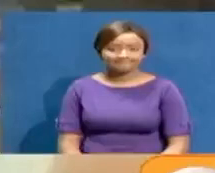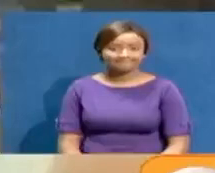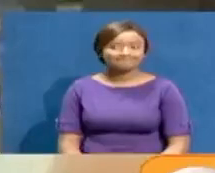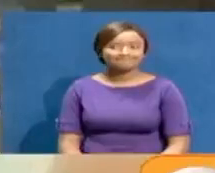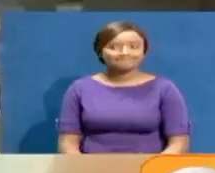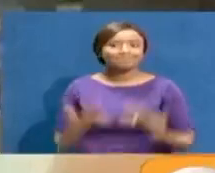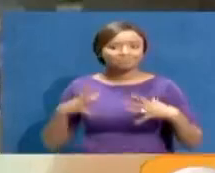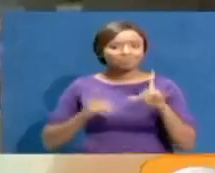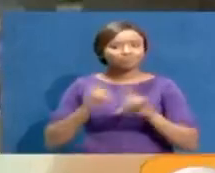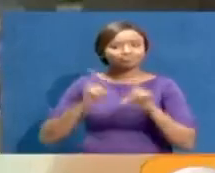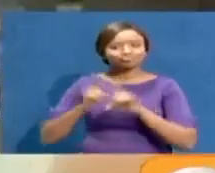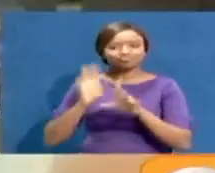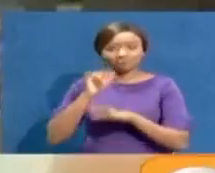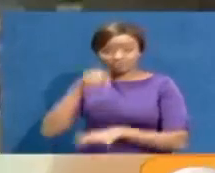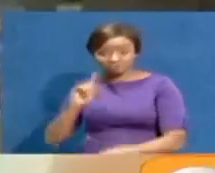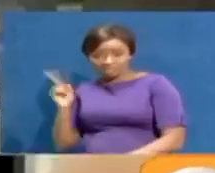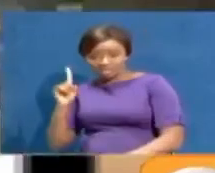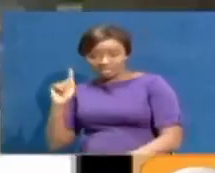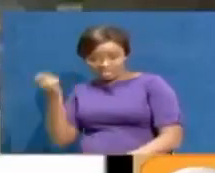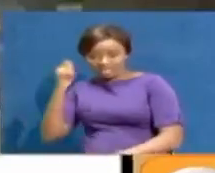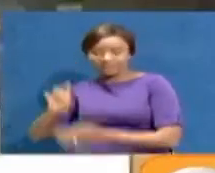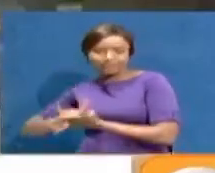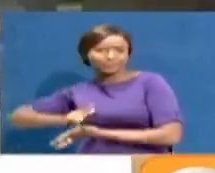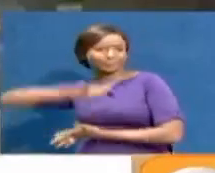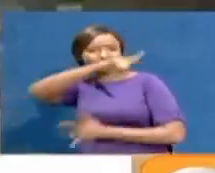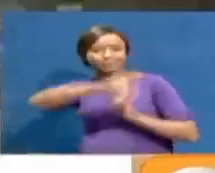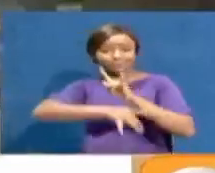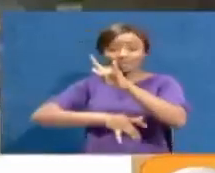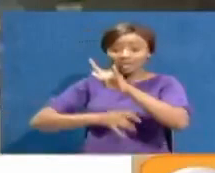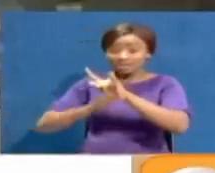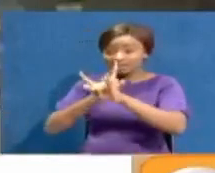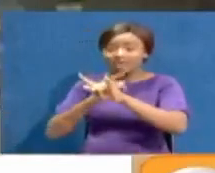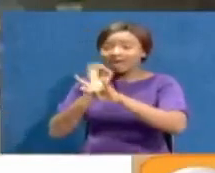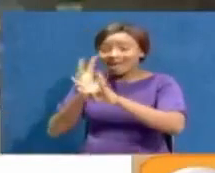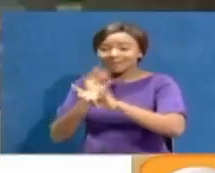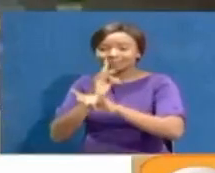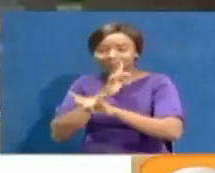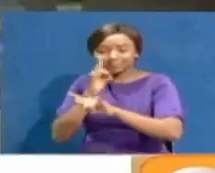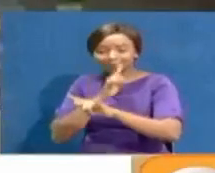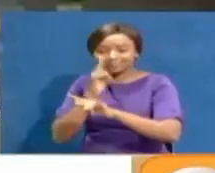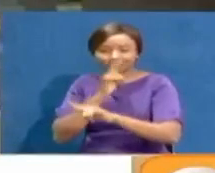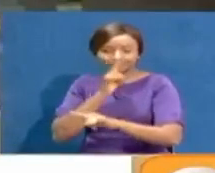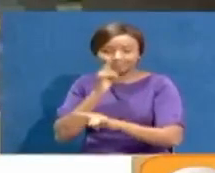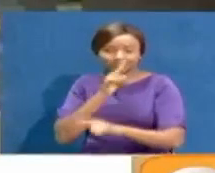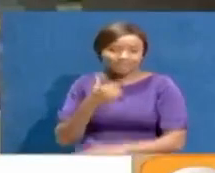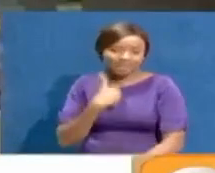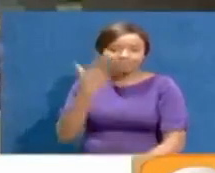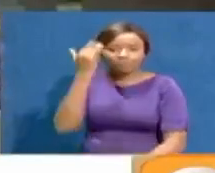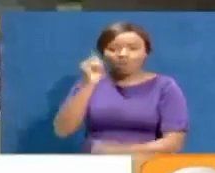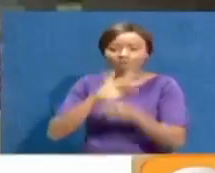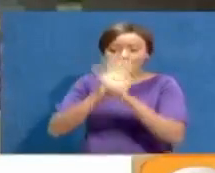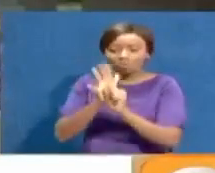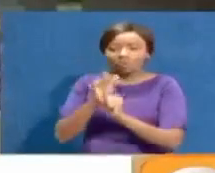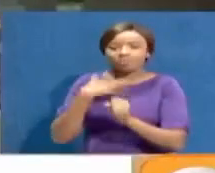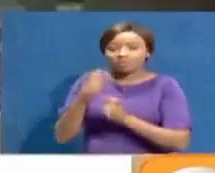So travelers into and out of Kenya will now be subjected to stringent restrictions as the country seeks to keep COVID-19 at bay. So